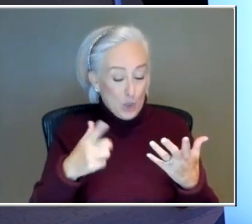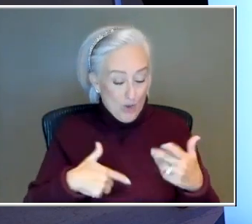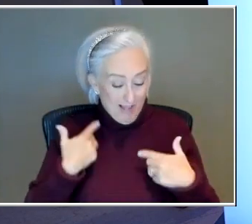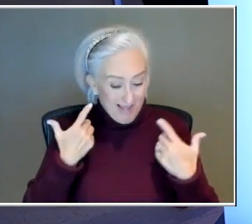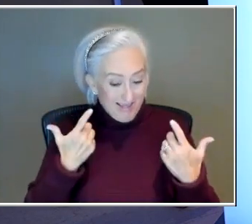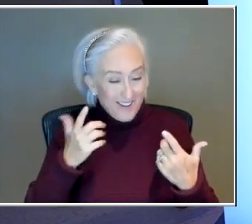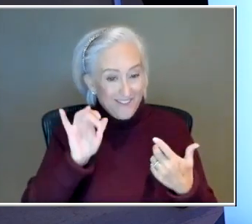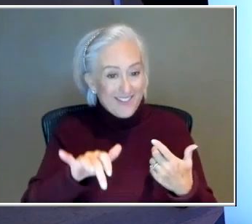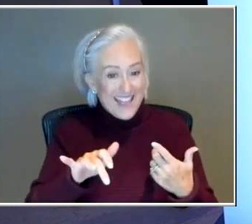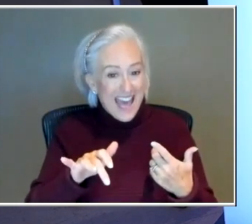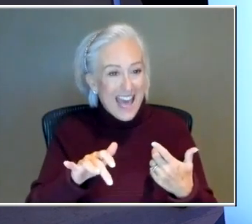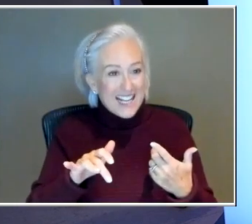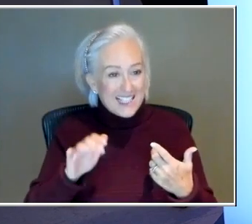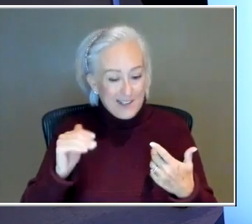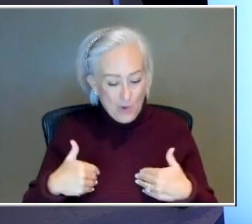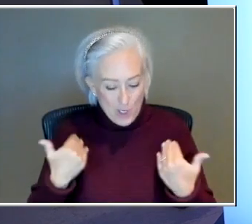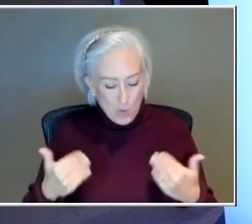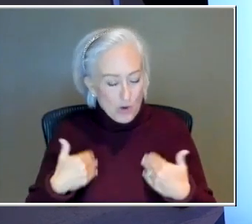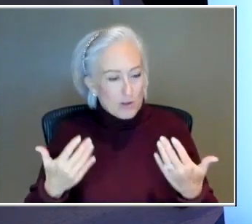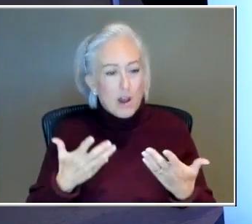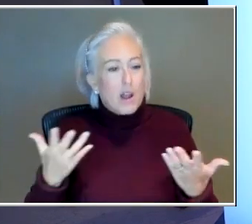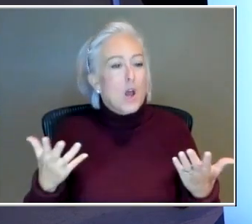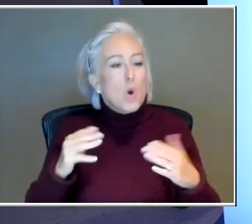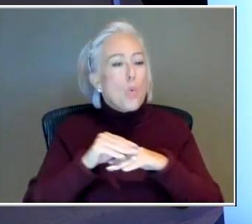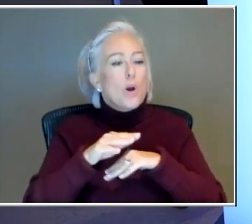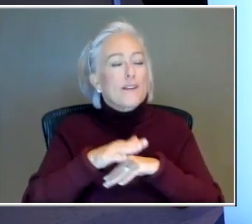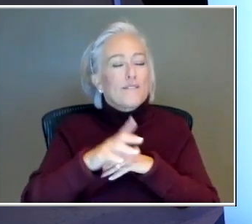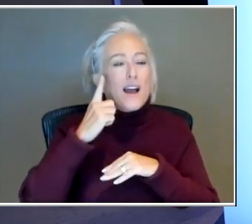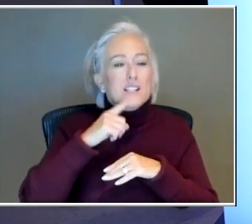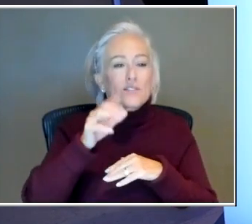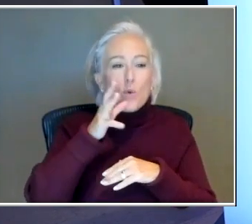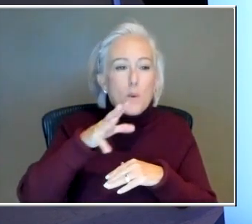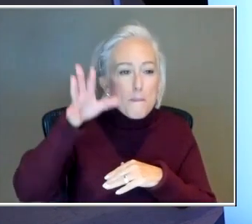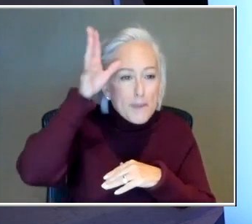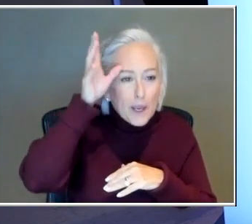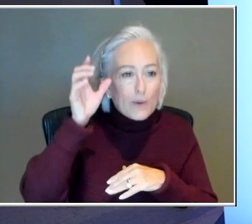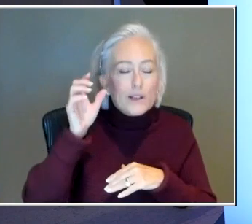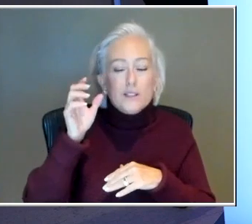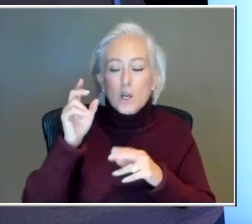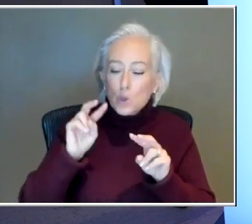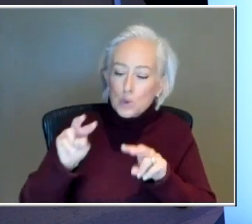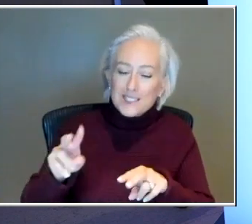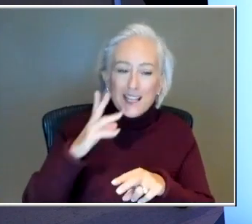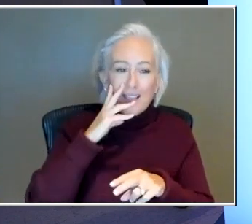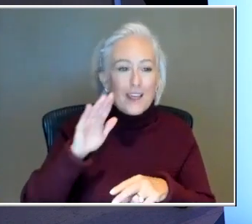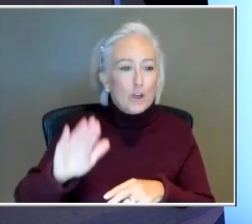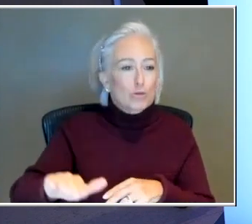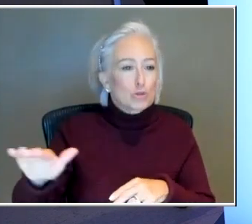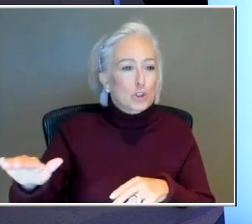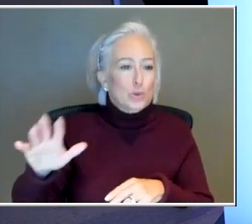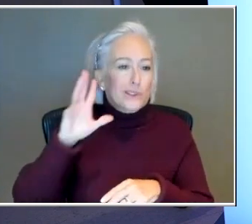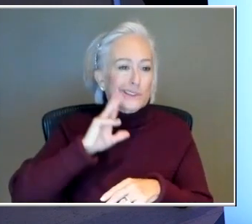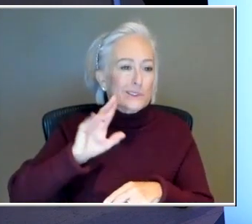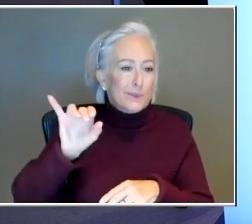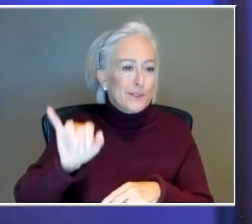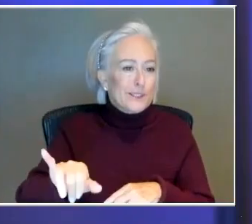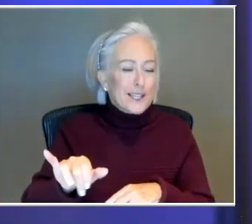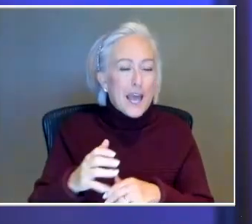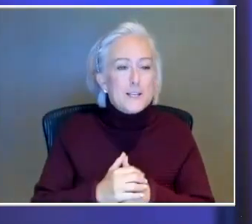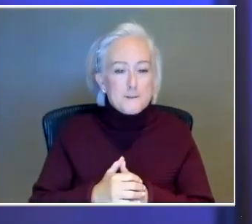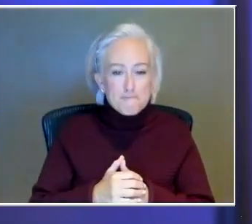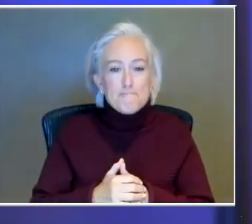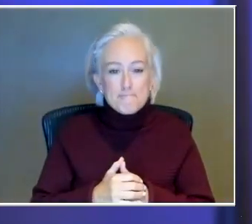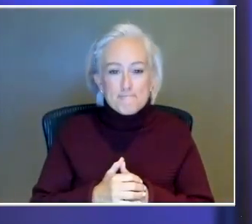what advice do you have for parents who are watching their kids experience it? What can you advise them or comfort them with? I mean, just to kind